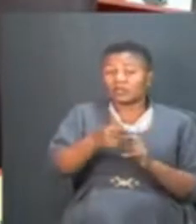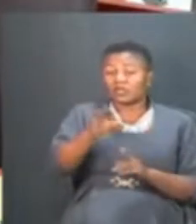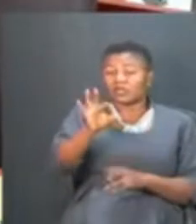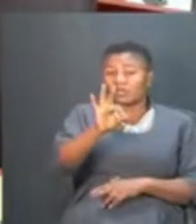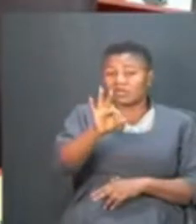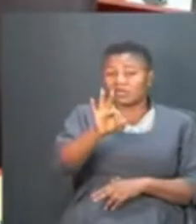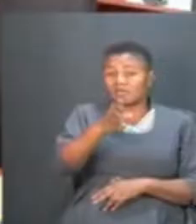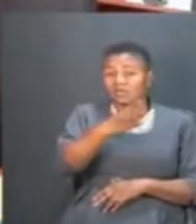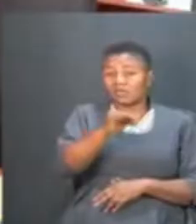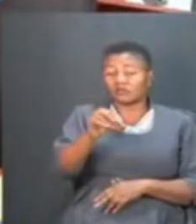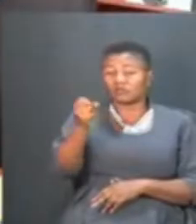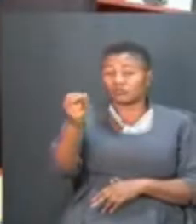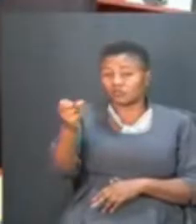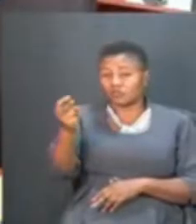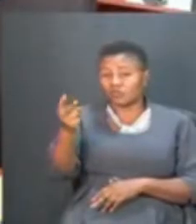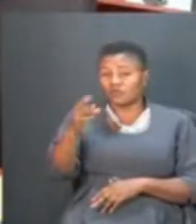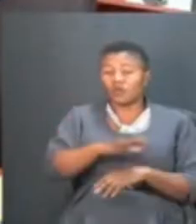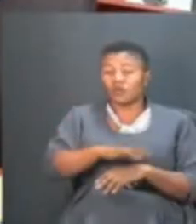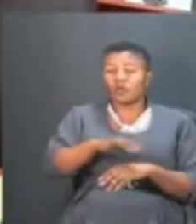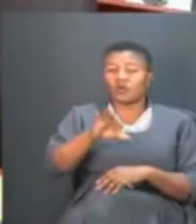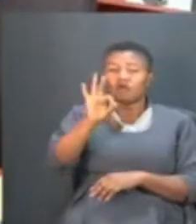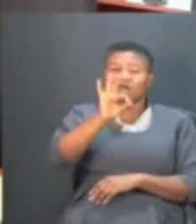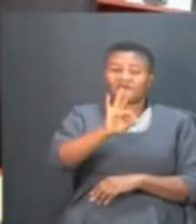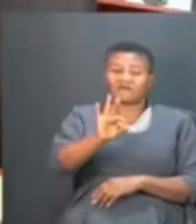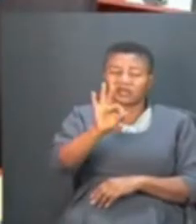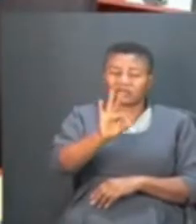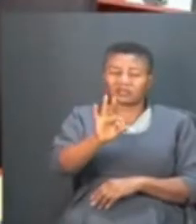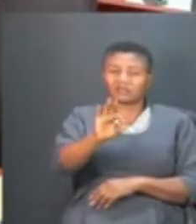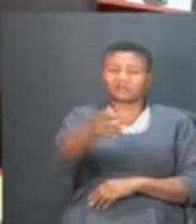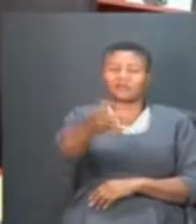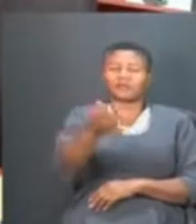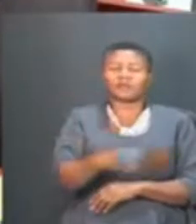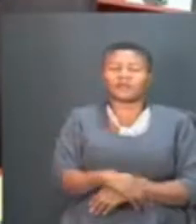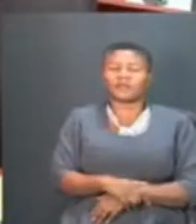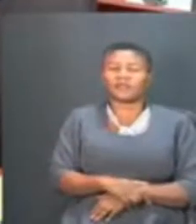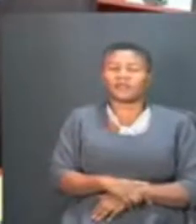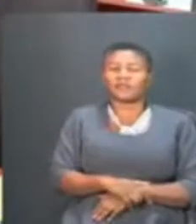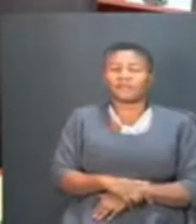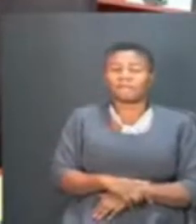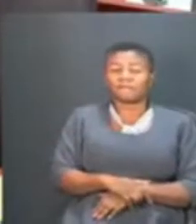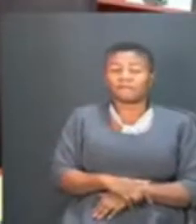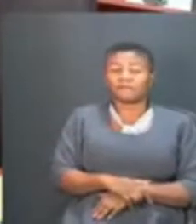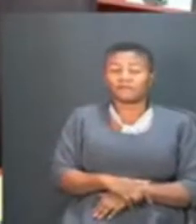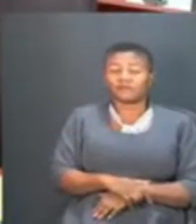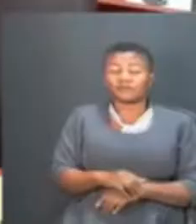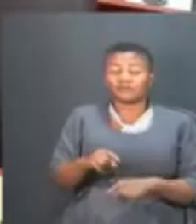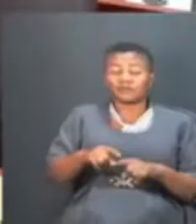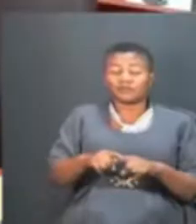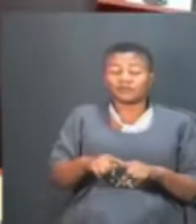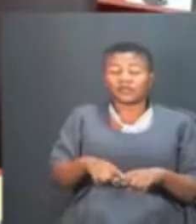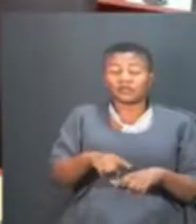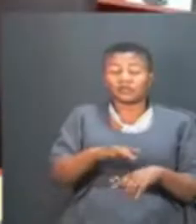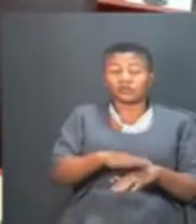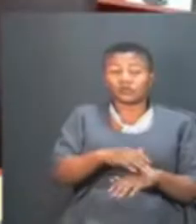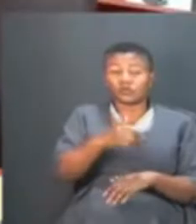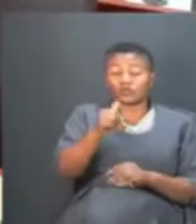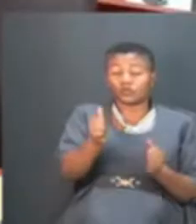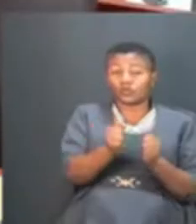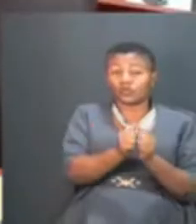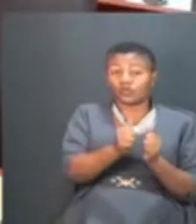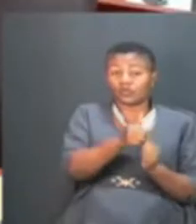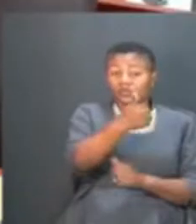be taken on Friday. Speaker, in respect of 10 and 11, my indications are